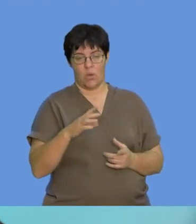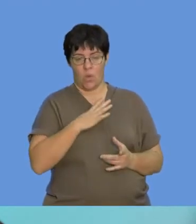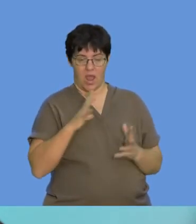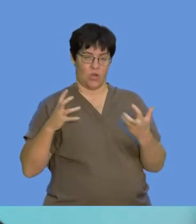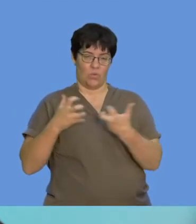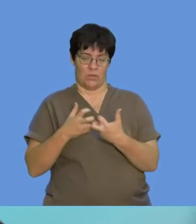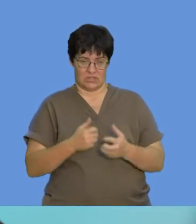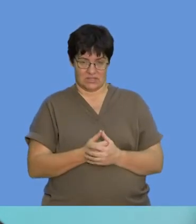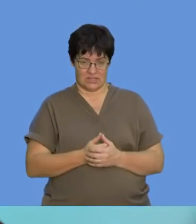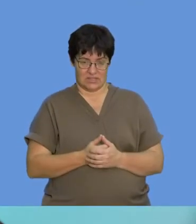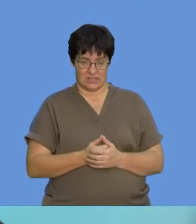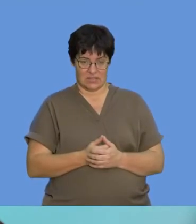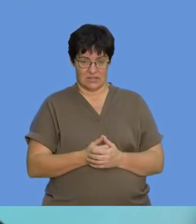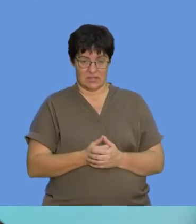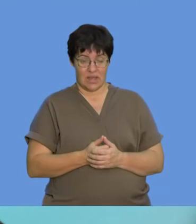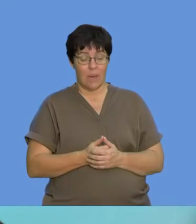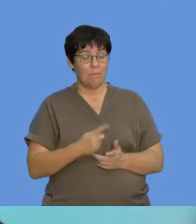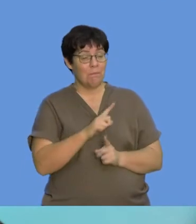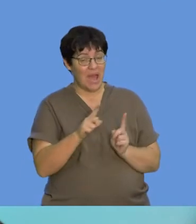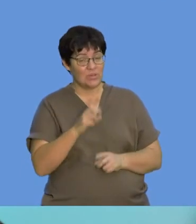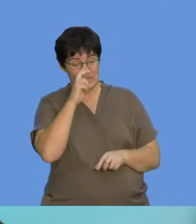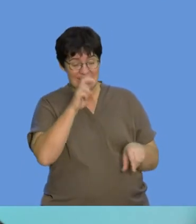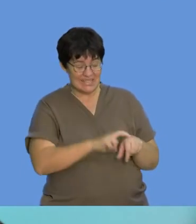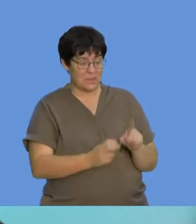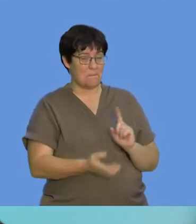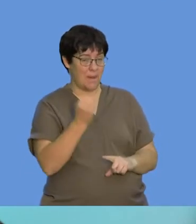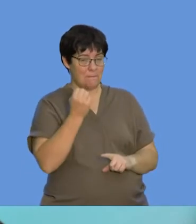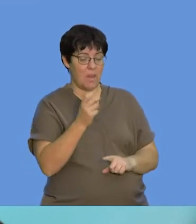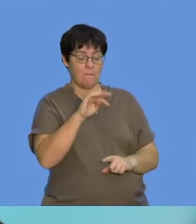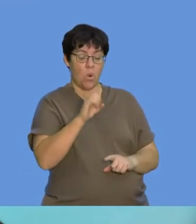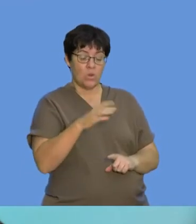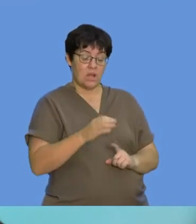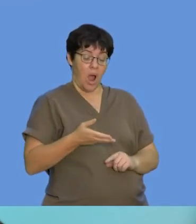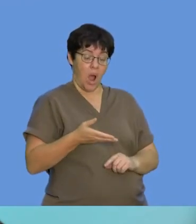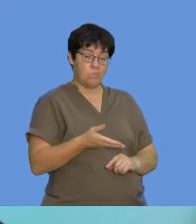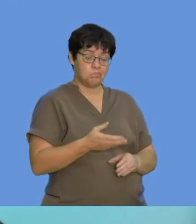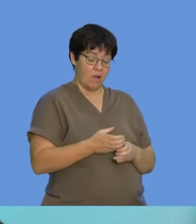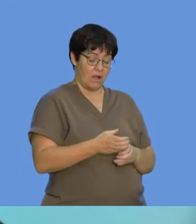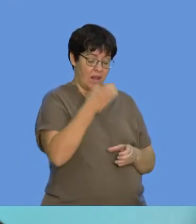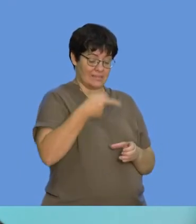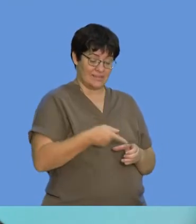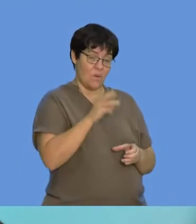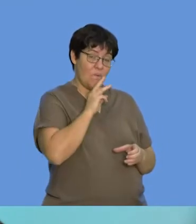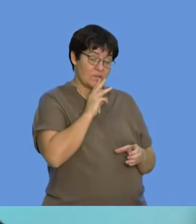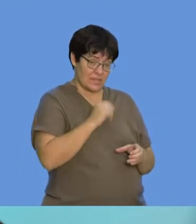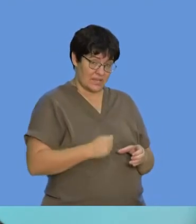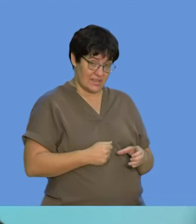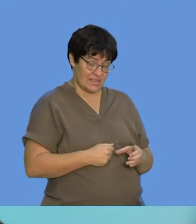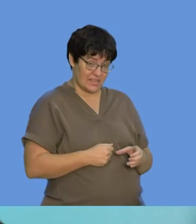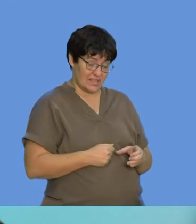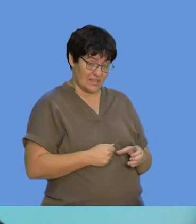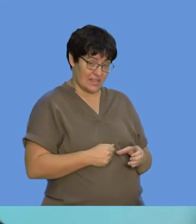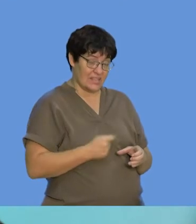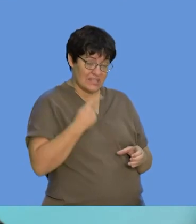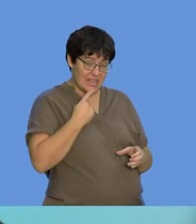of molecules because this is a compound, okay? So if we can find how many moles are present